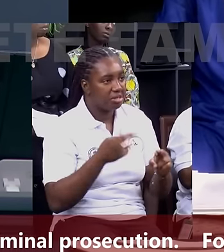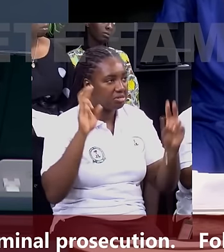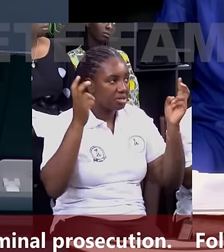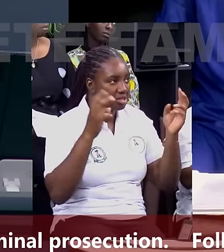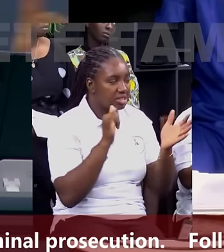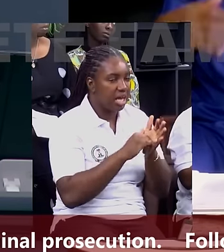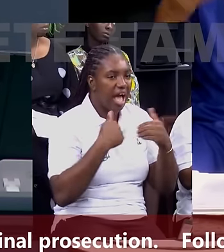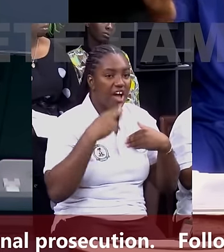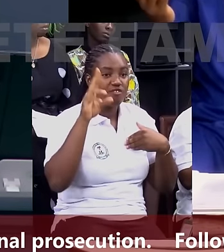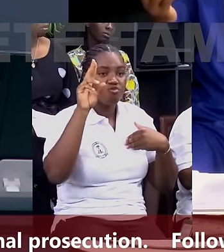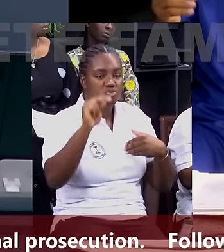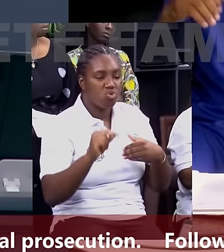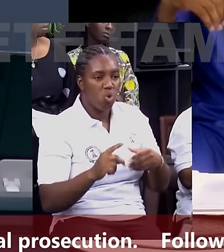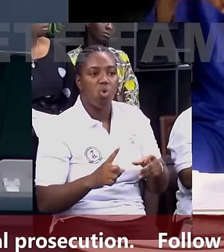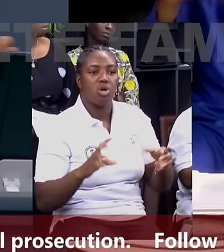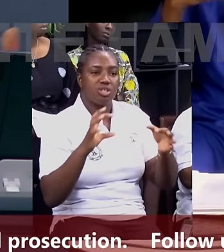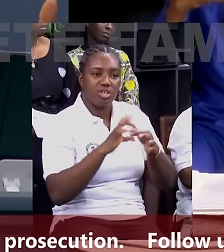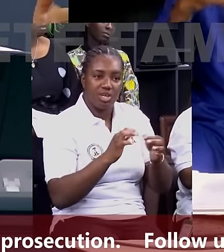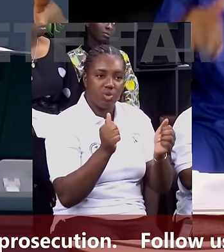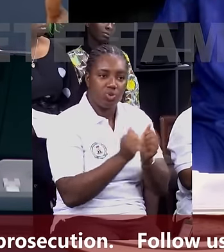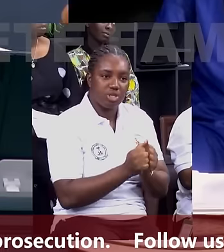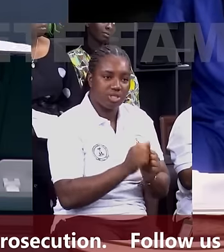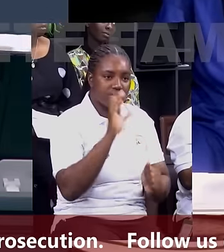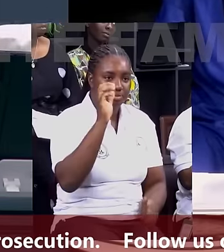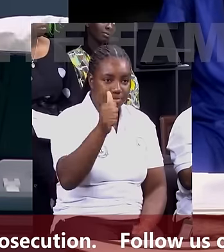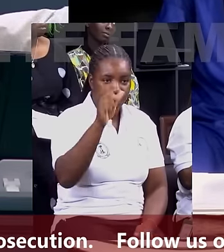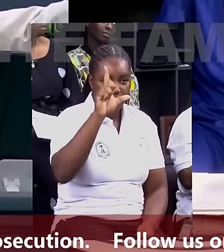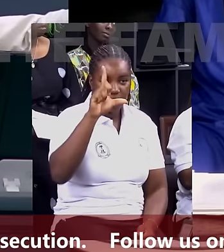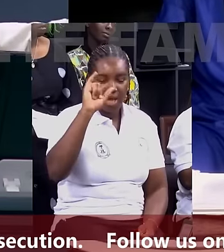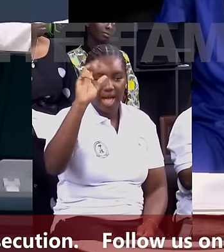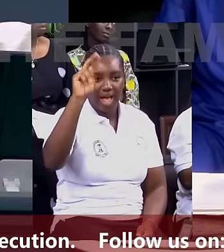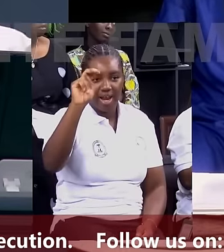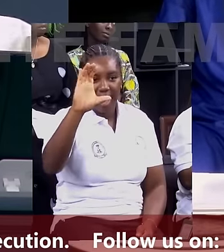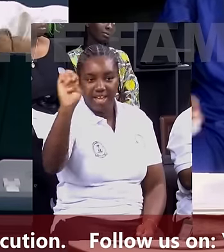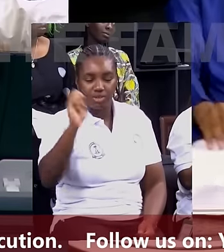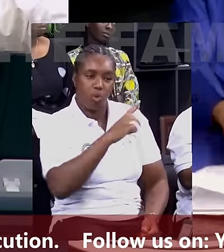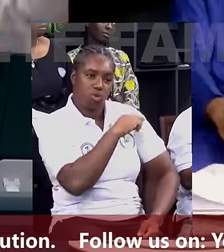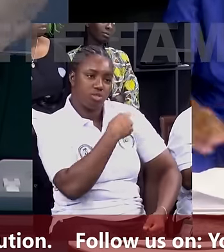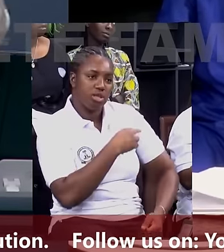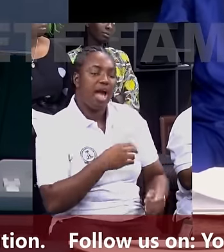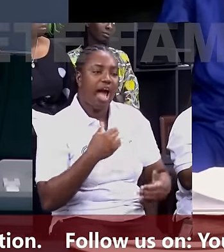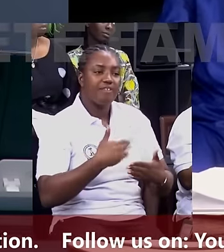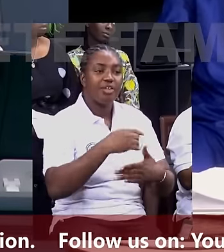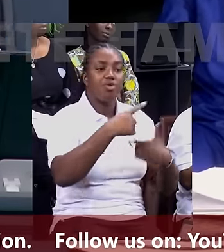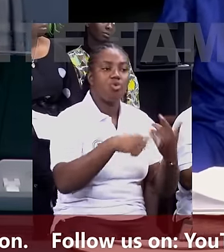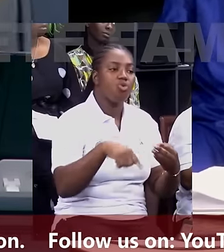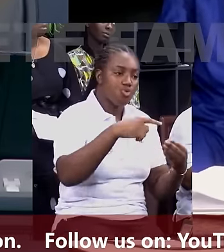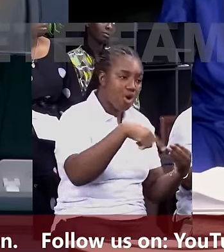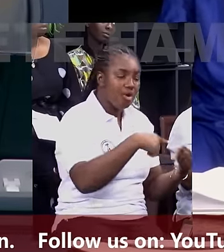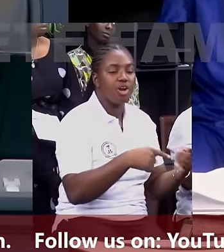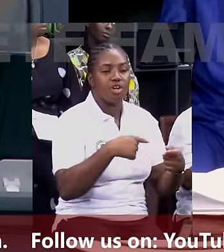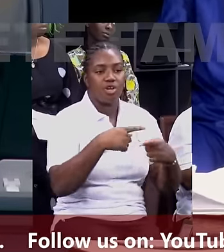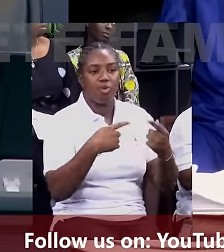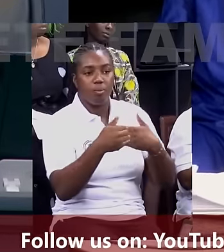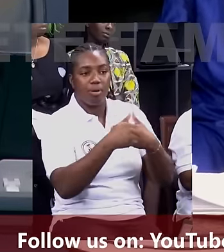that has no link with Alliance Hospital. Yes, they are just after going around. Yes. They now went back to that ungrateful human being